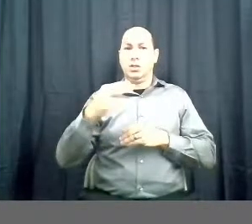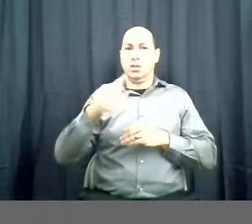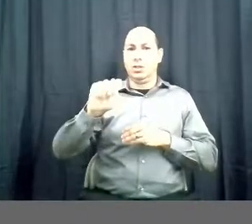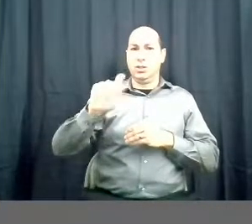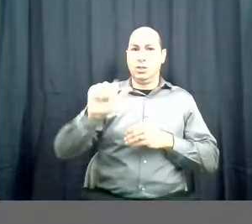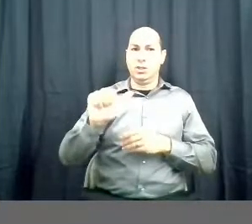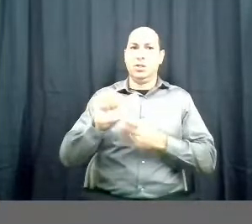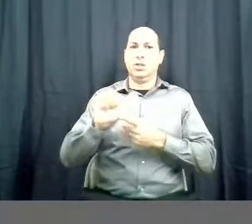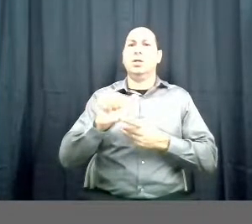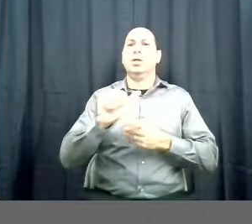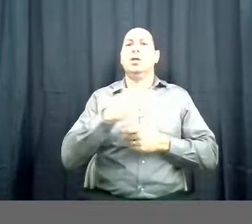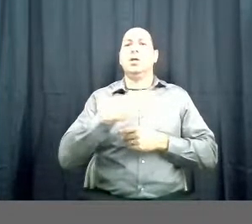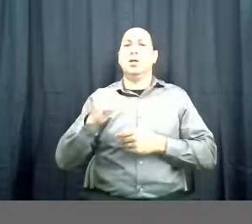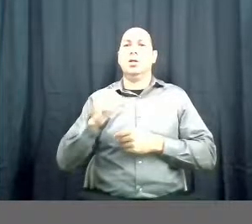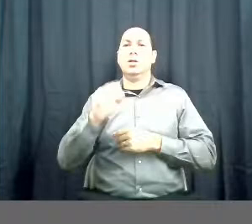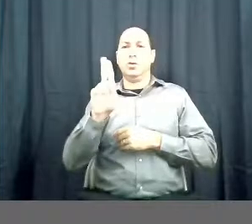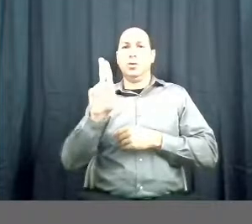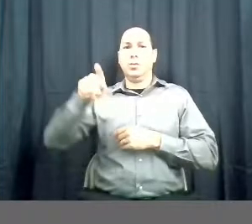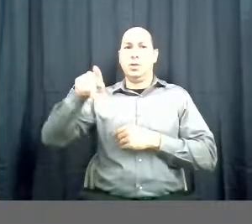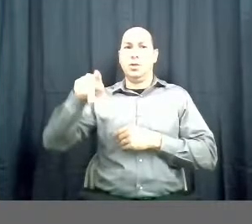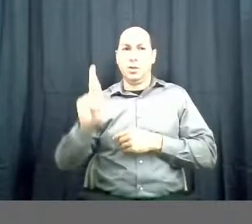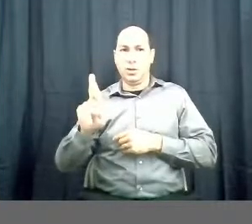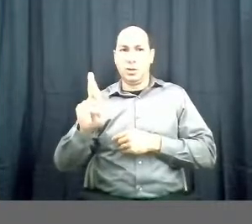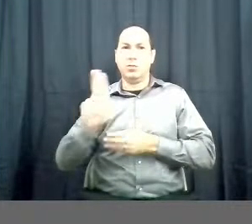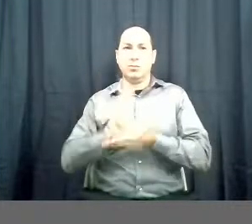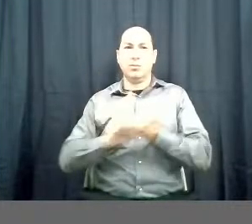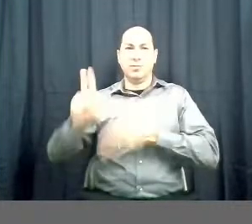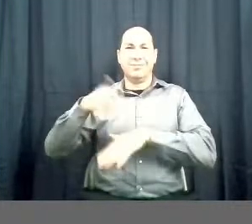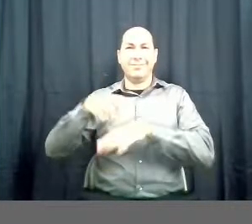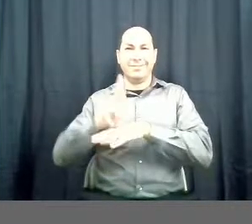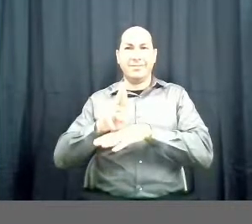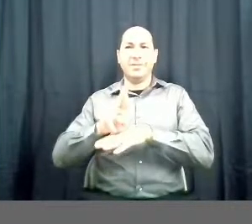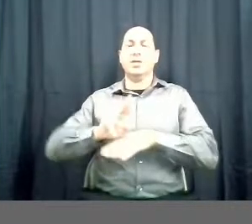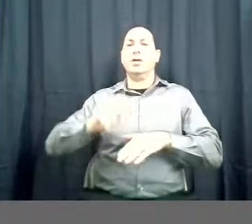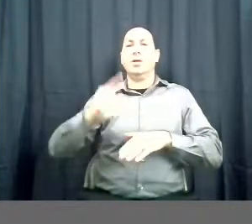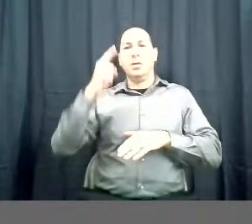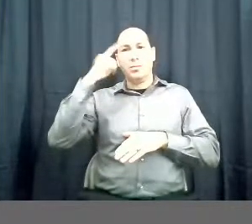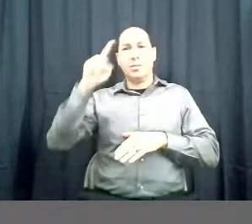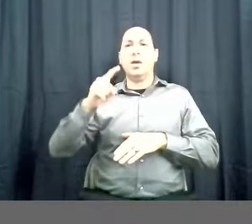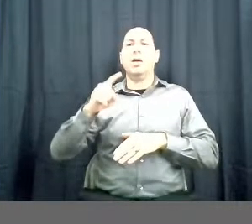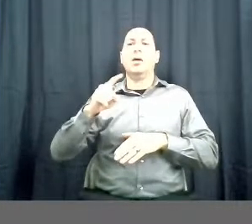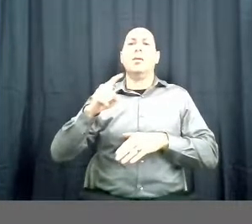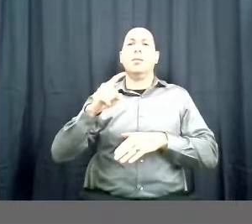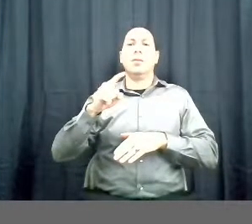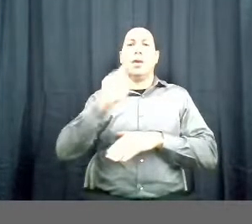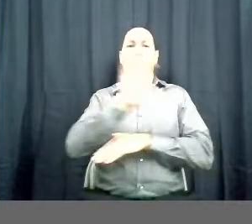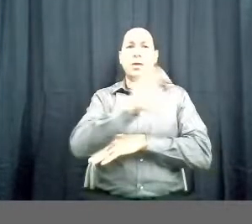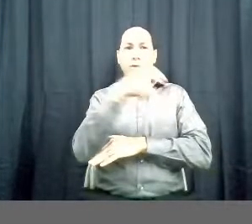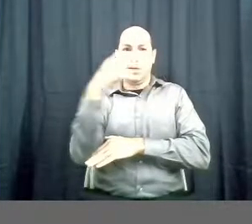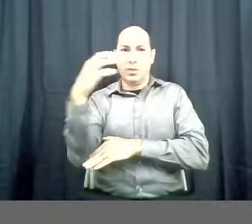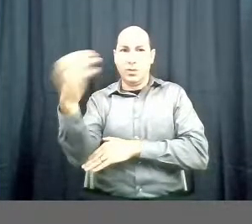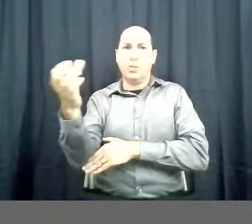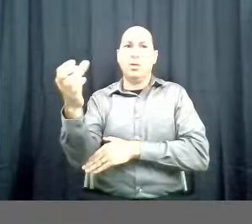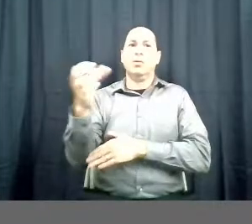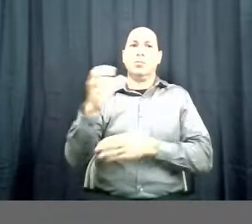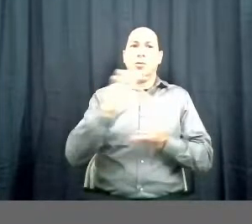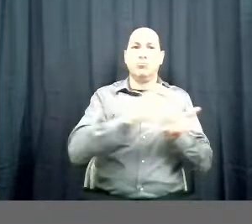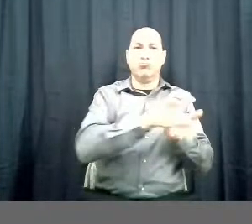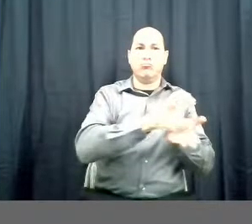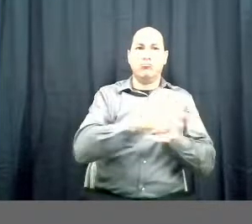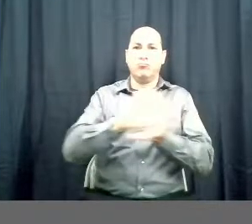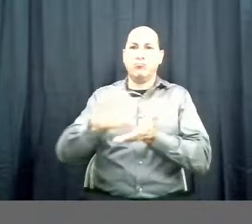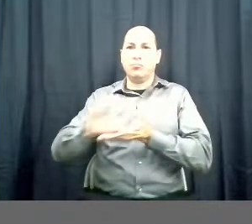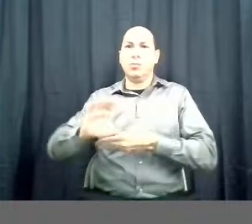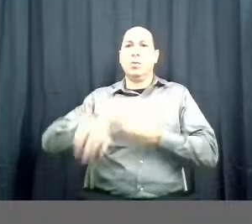and the University of Puerto Rico to pay for Christmas bonuses from the savings in other parts of the budget. Those are all recommended